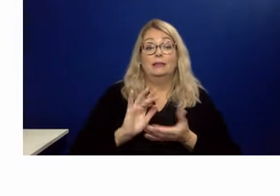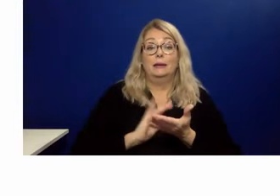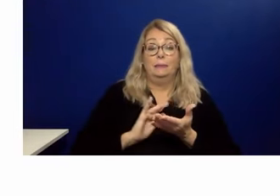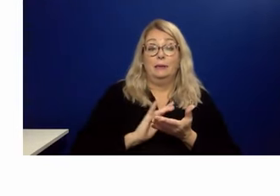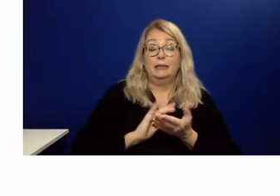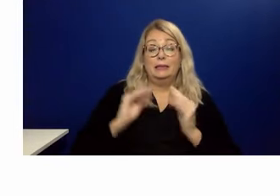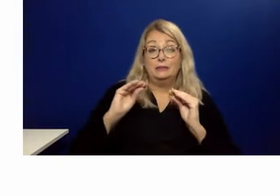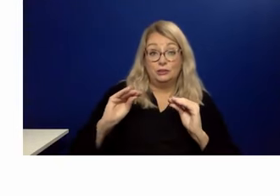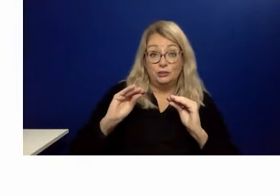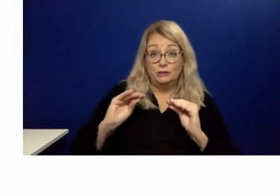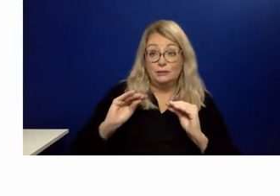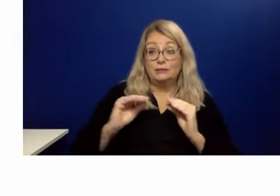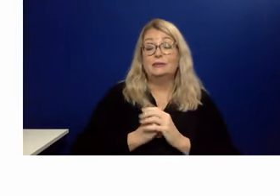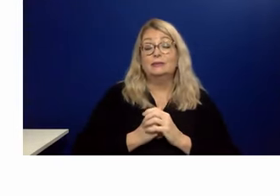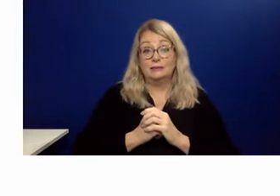medications, right?